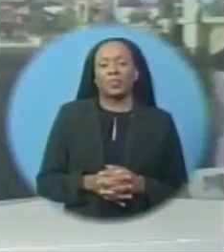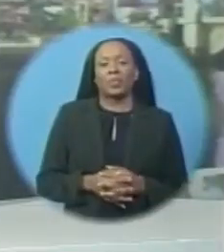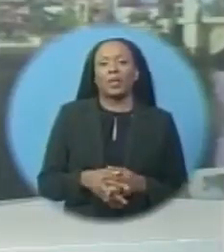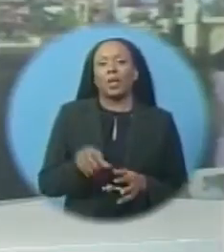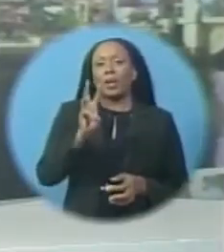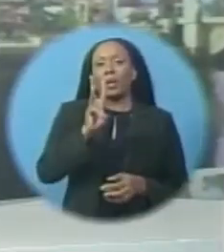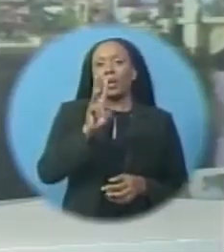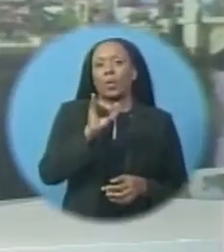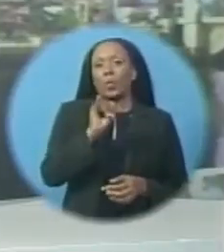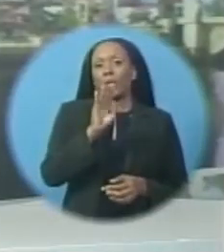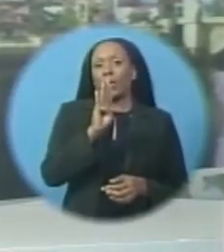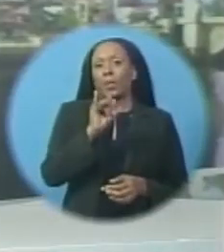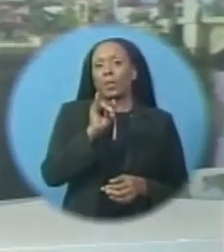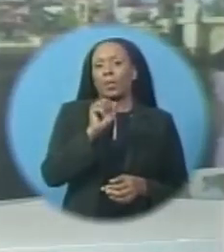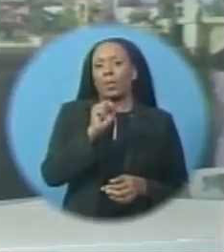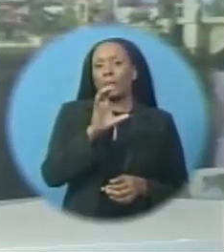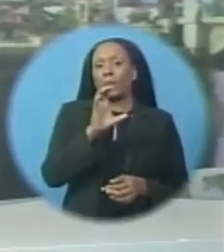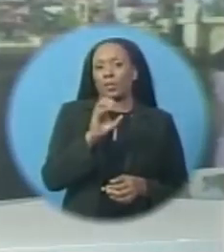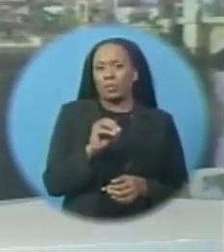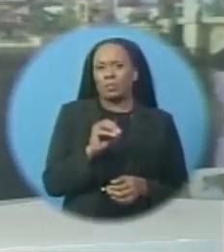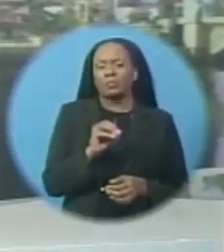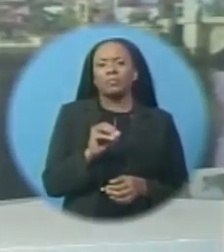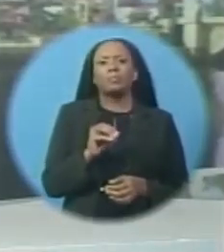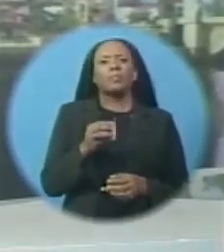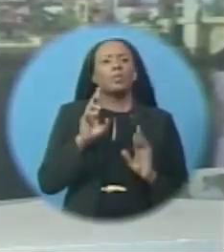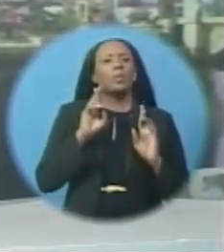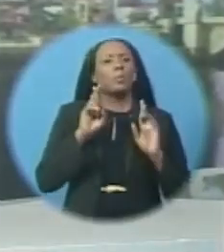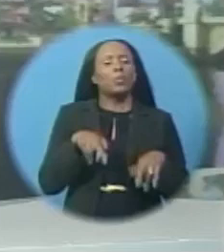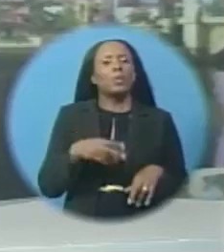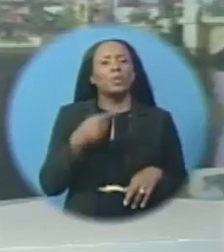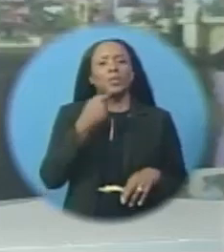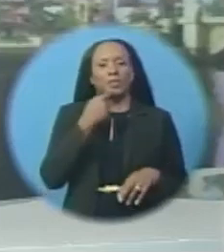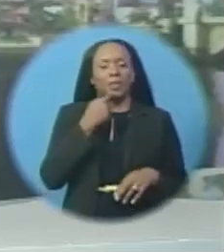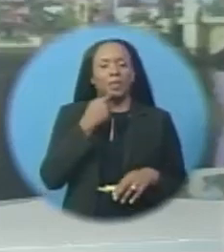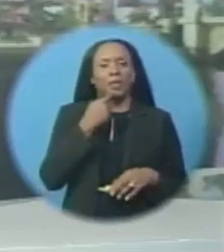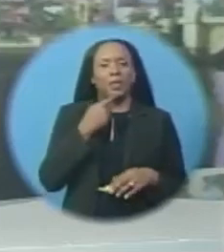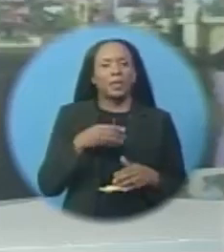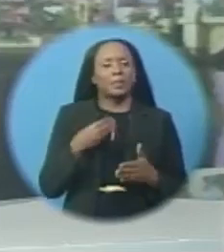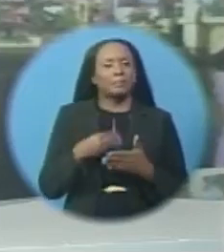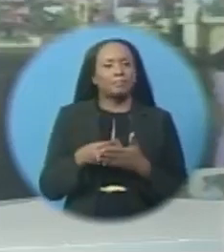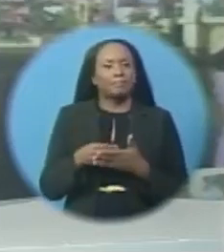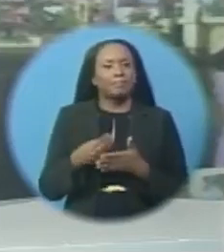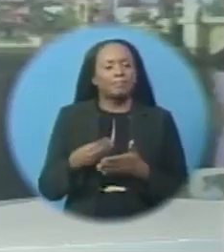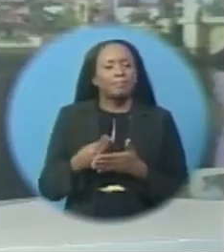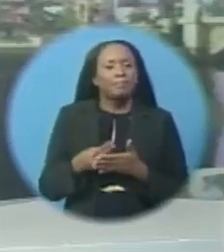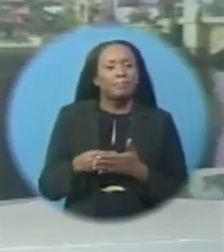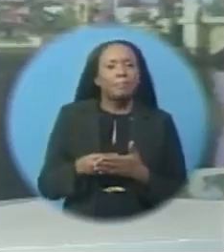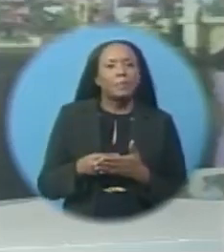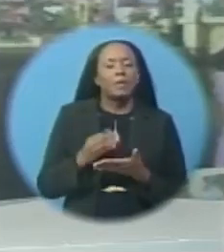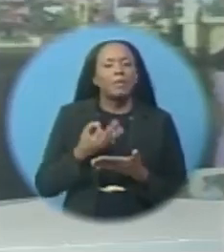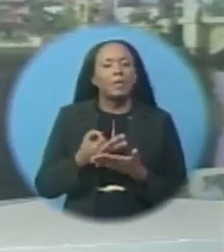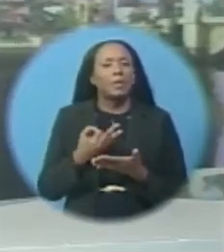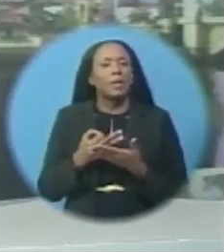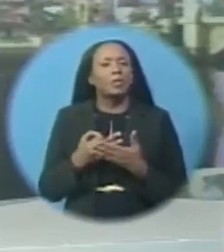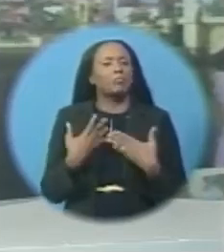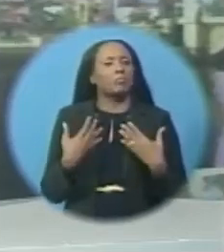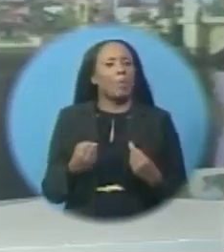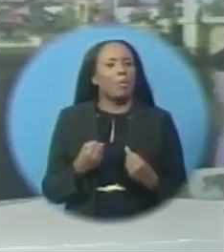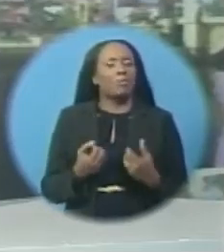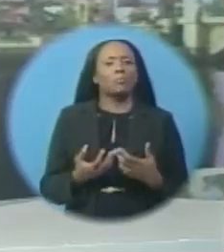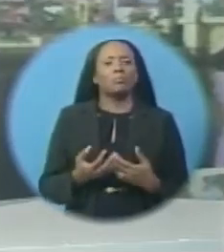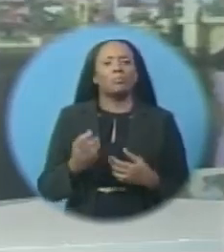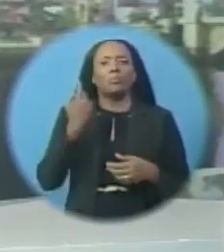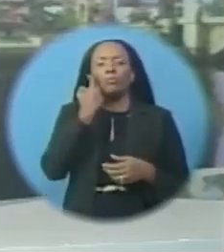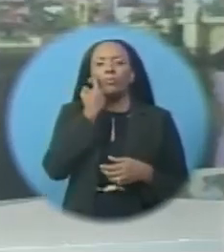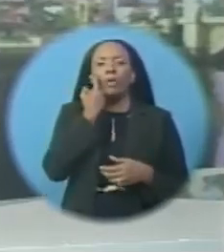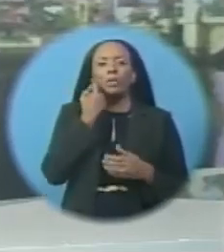The West India Biscuit Company Limited, or Wabisco, is again reporting a strong performance. The most recent numbers were contained